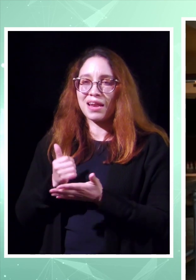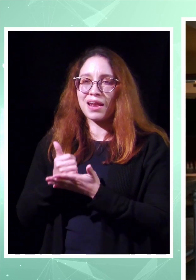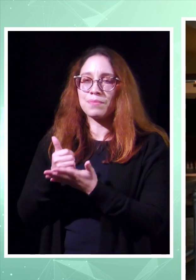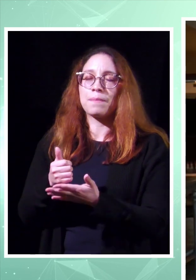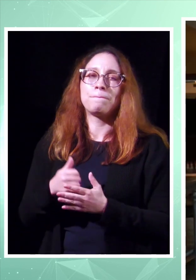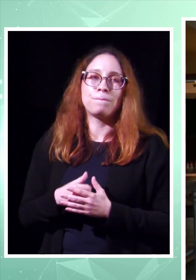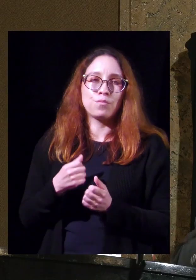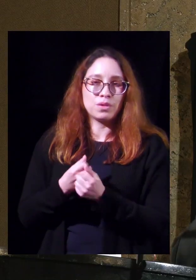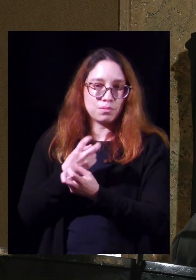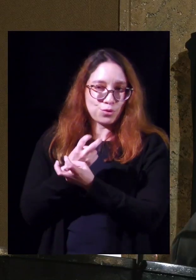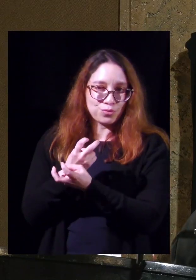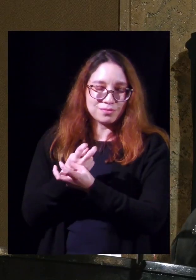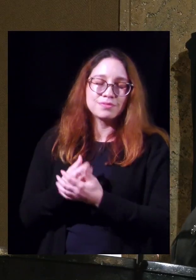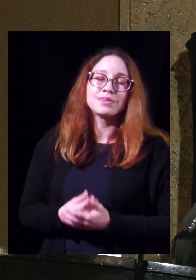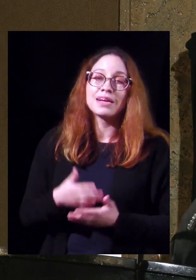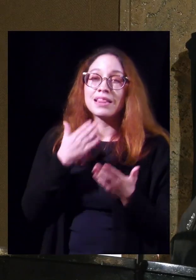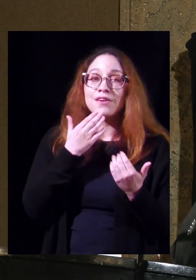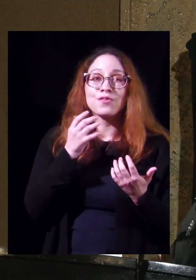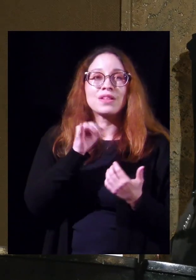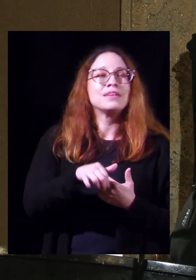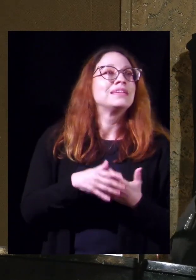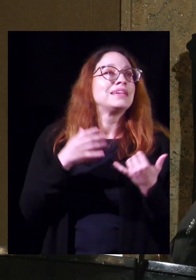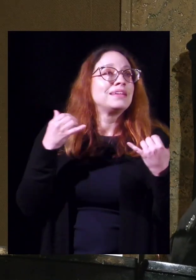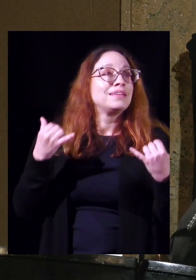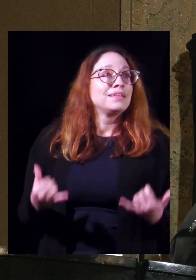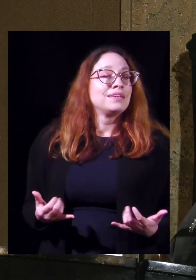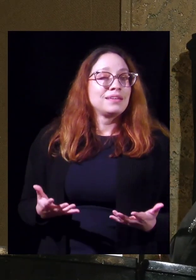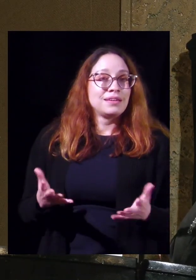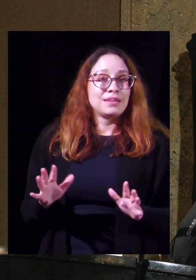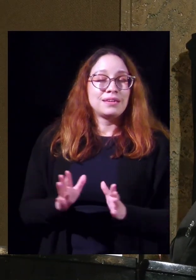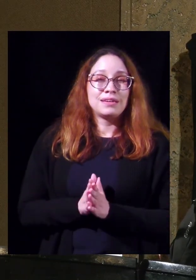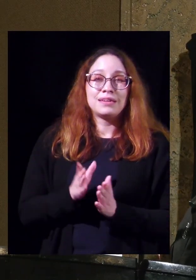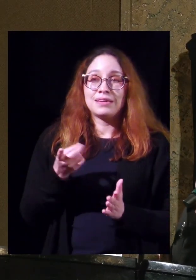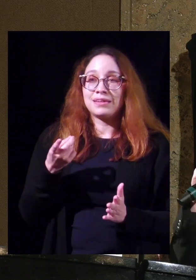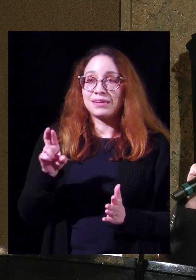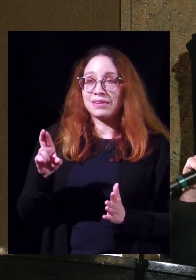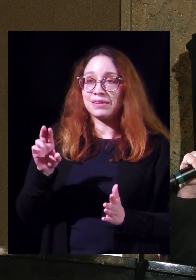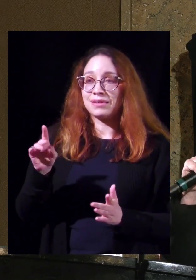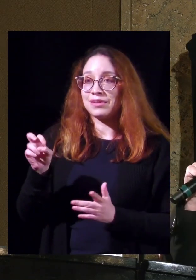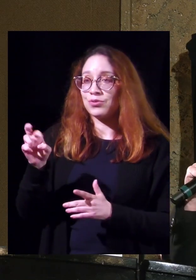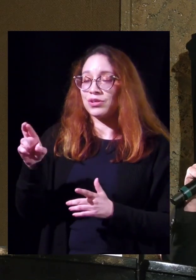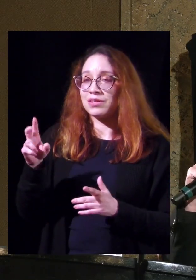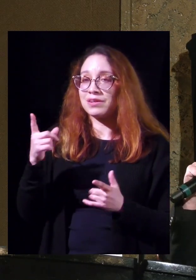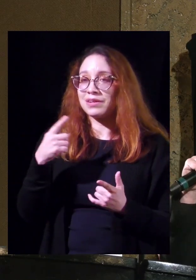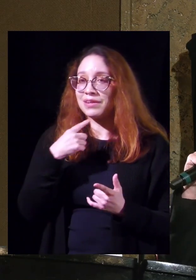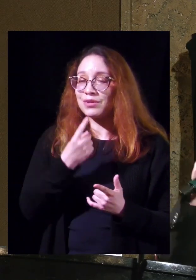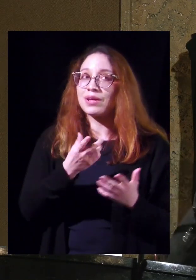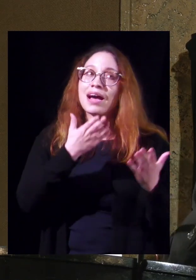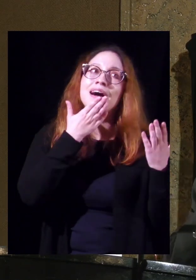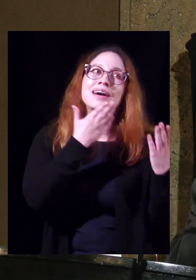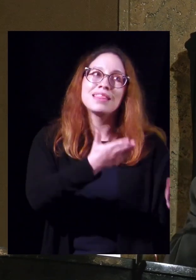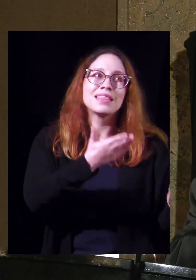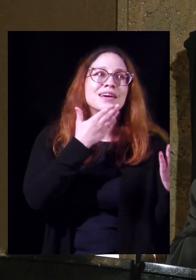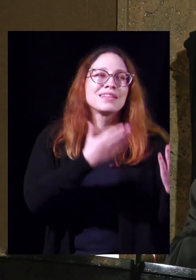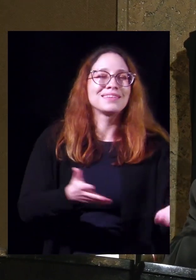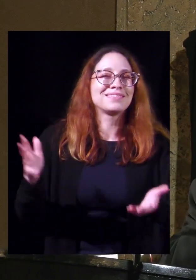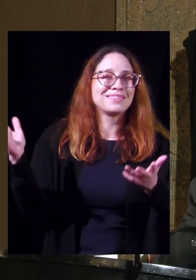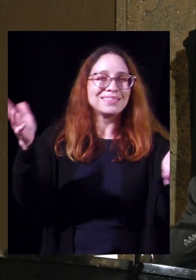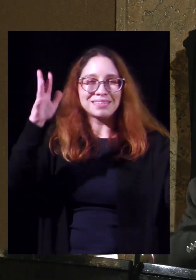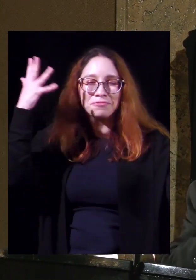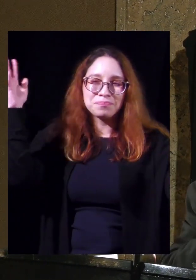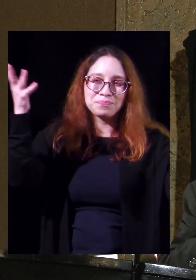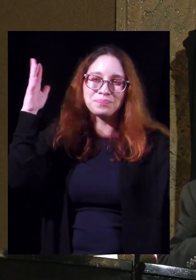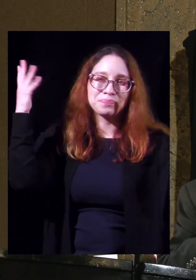up. Thank you for that. Now, as when Dr. Boster came online, let's say thank you and give him a round of